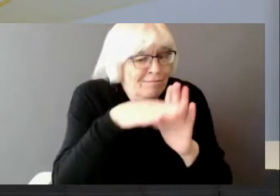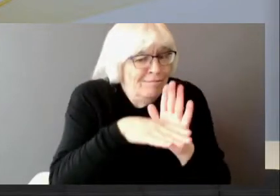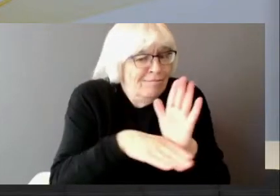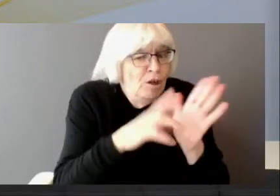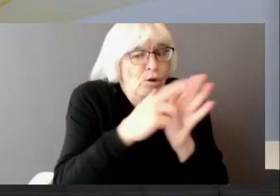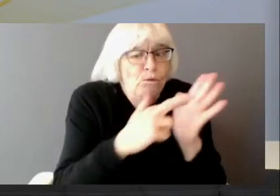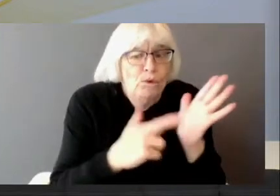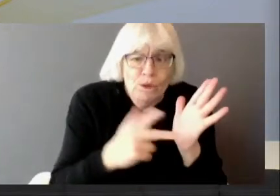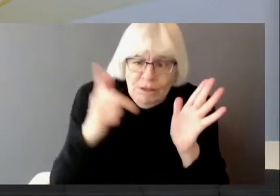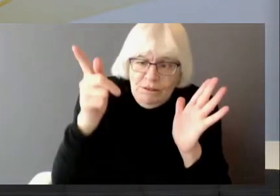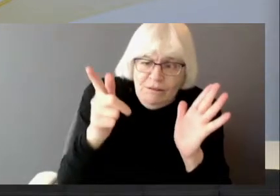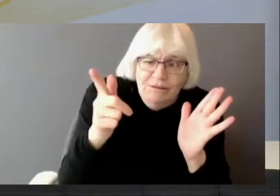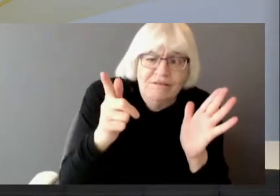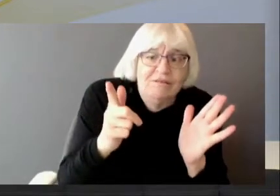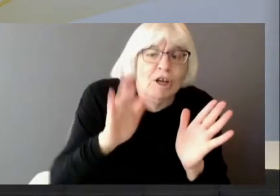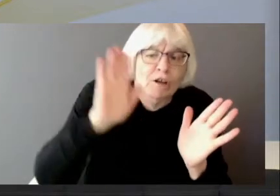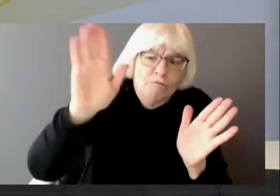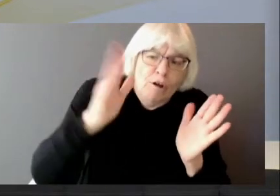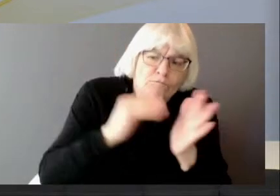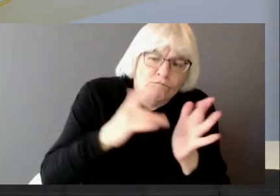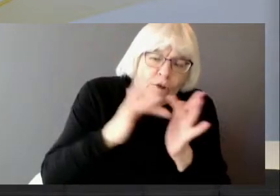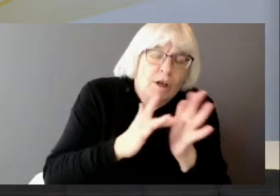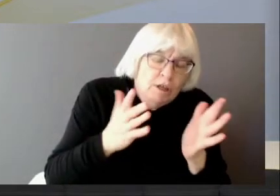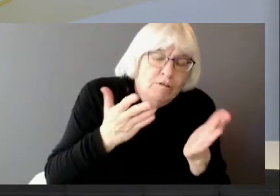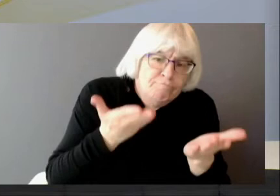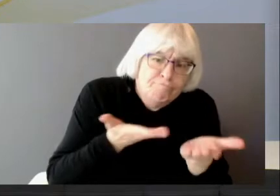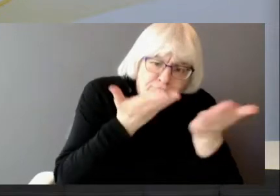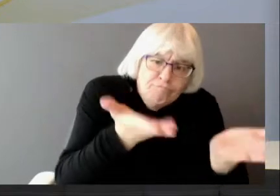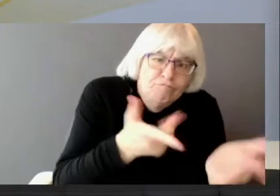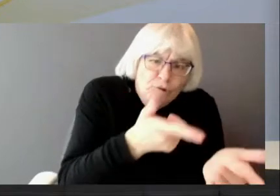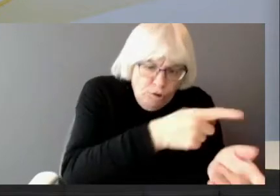directed to the Government of Canada website.